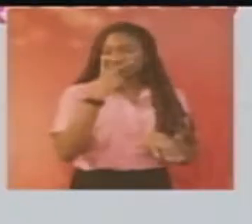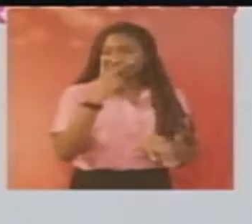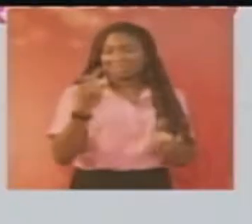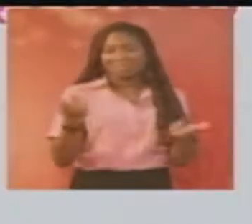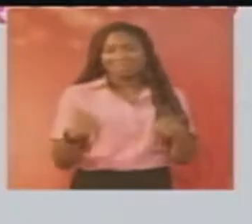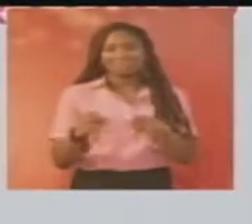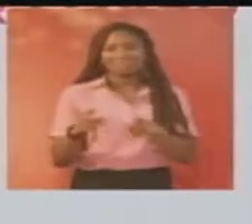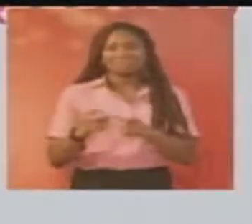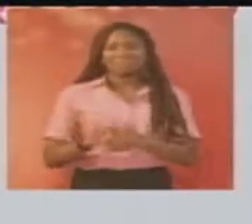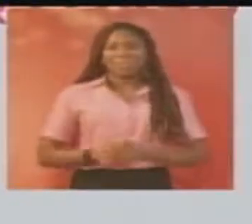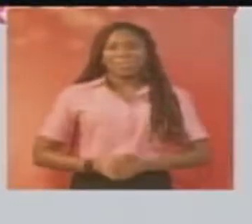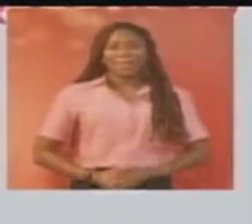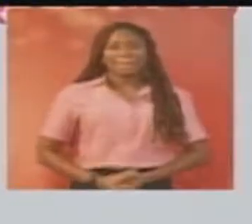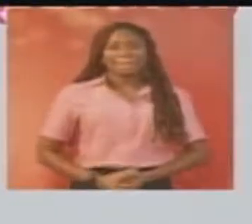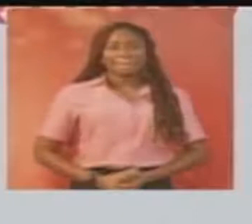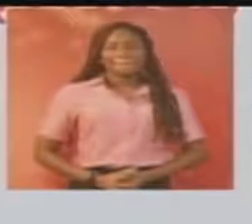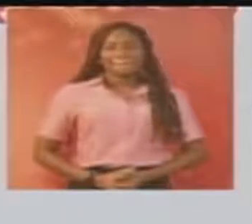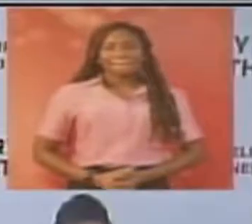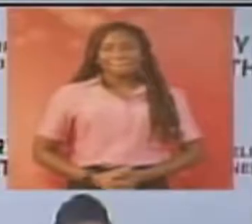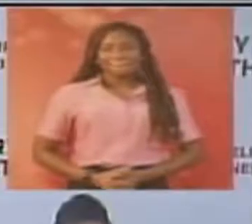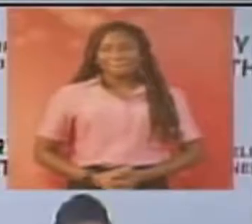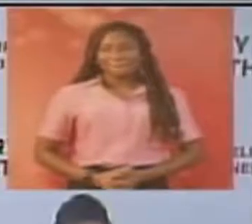time.